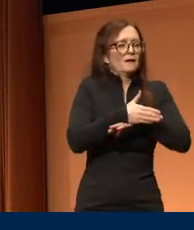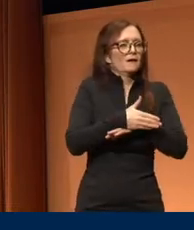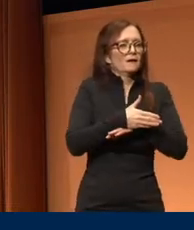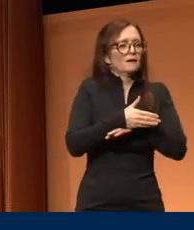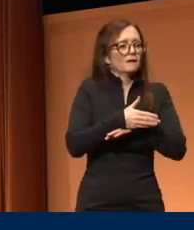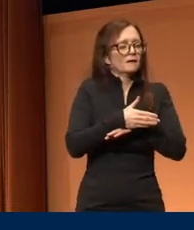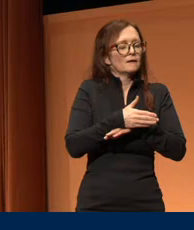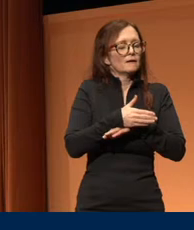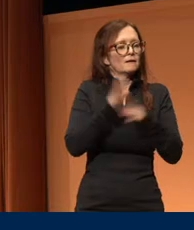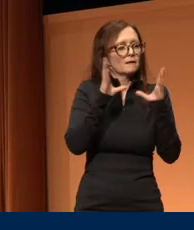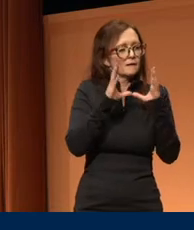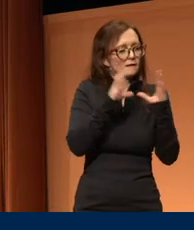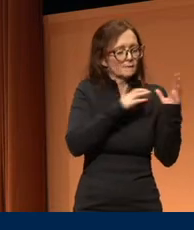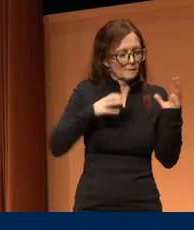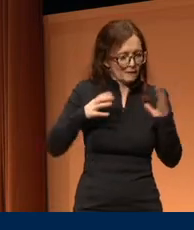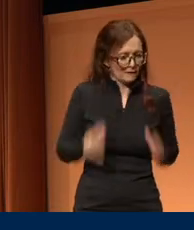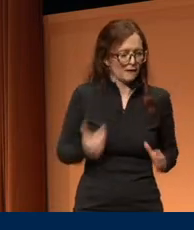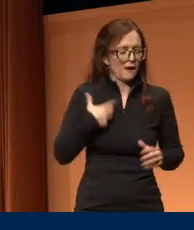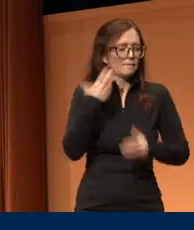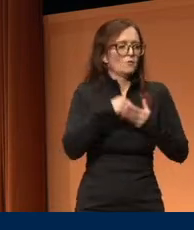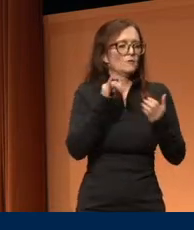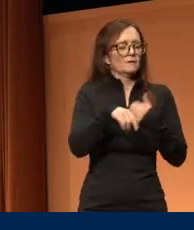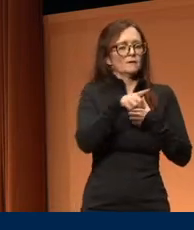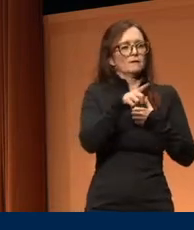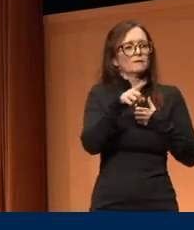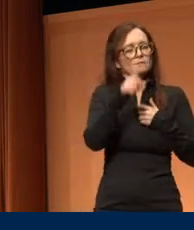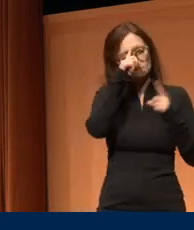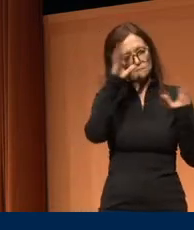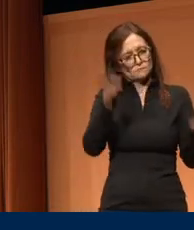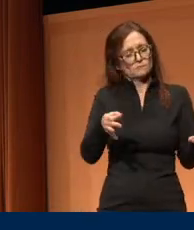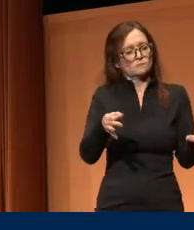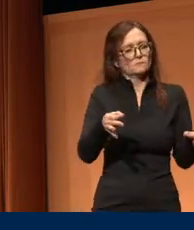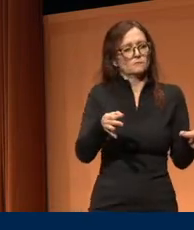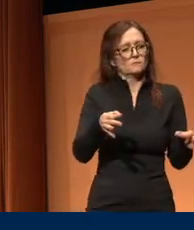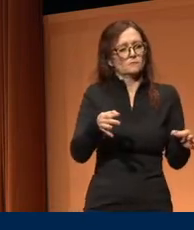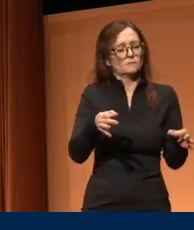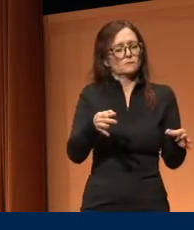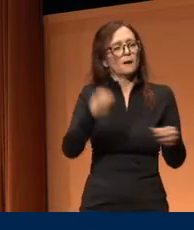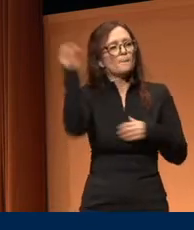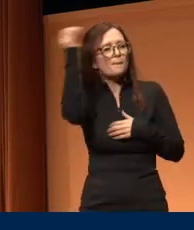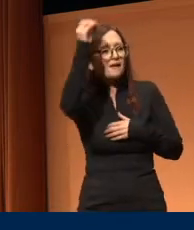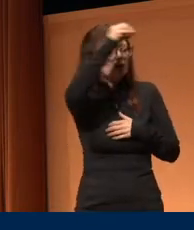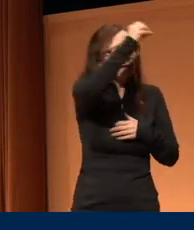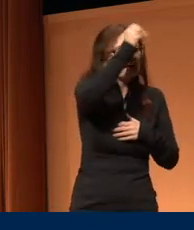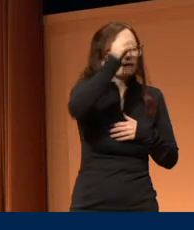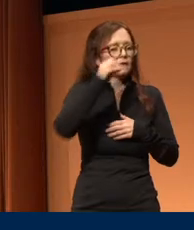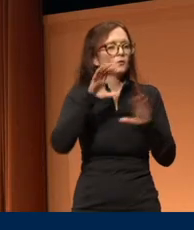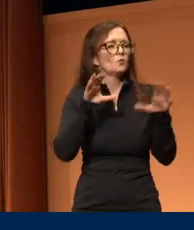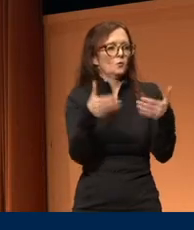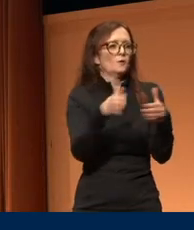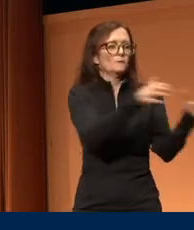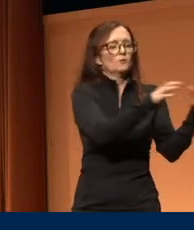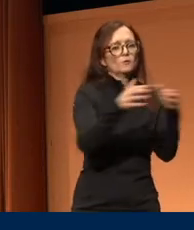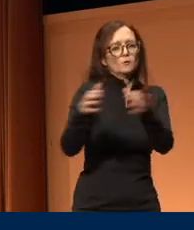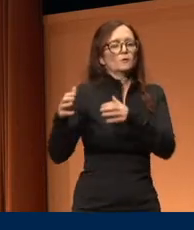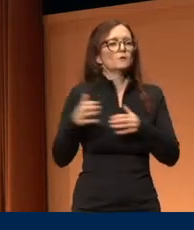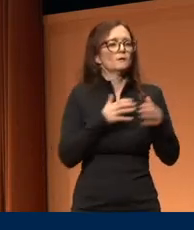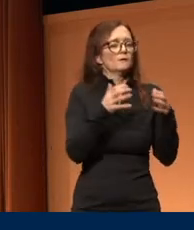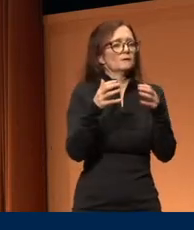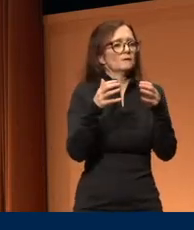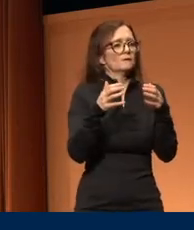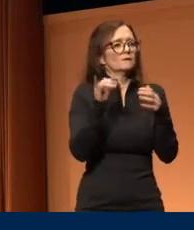Committee, which I was part of, decided to allow the formation of opinion groups. So opinion groups is basically groups that are based